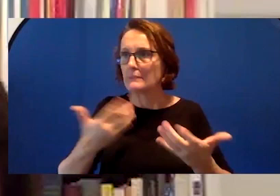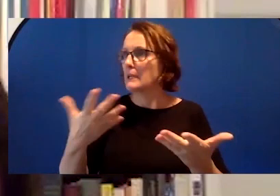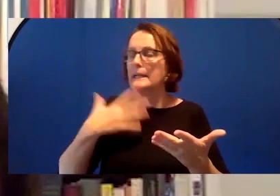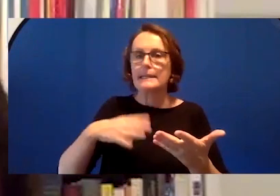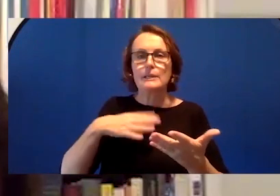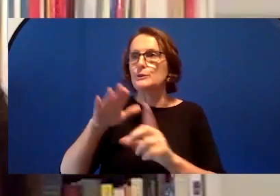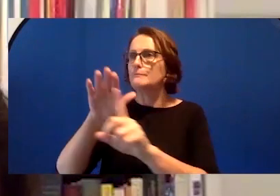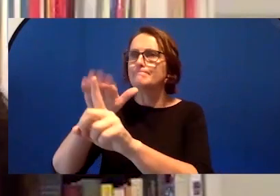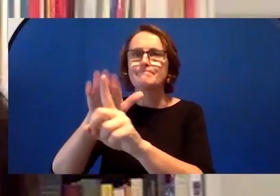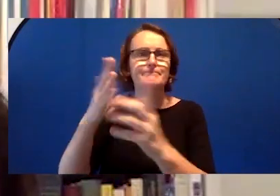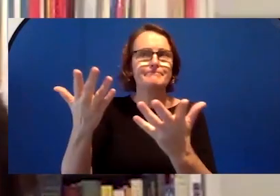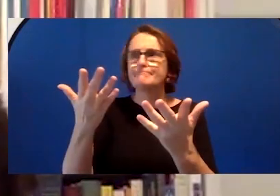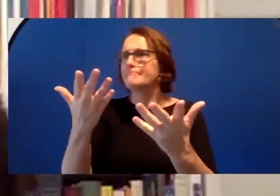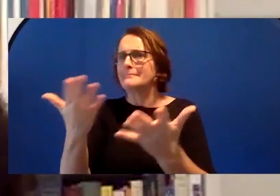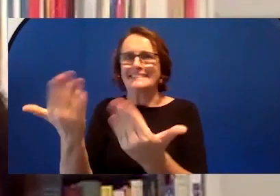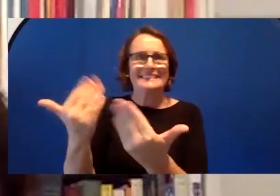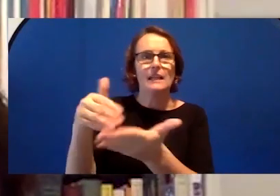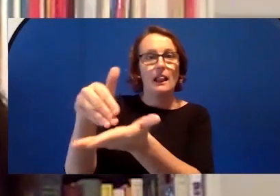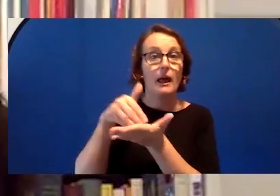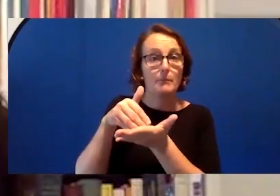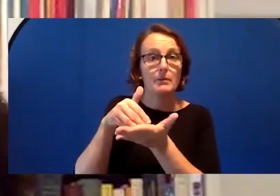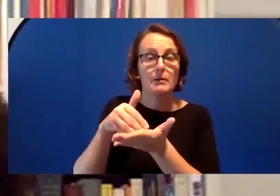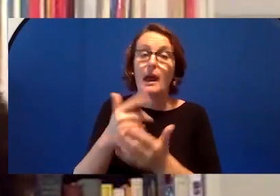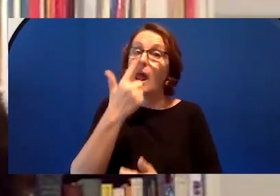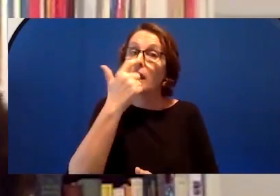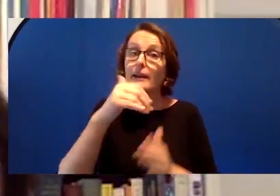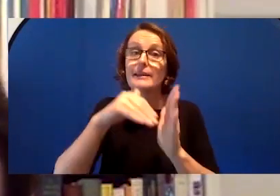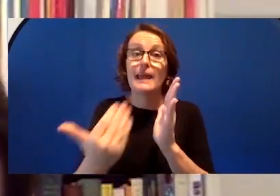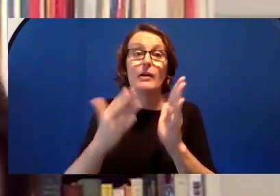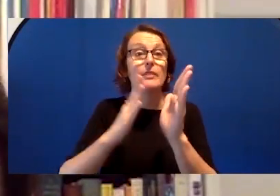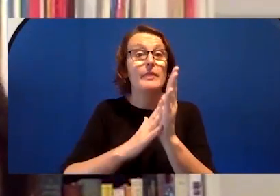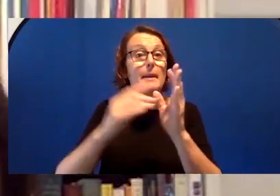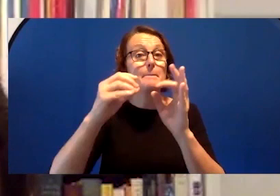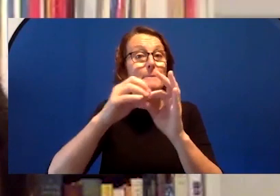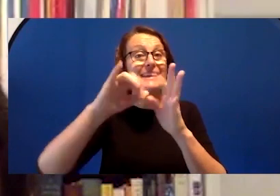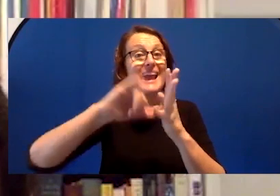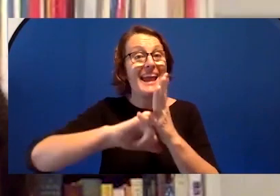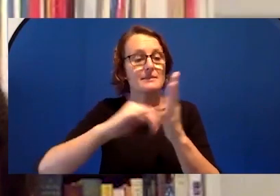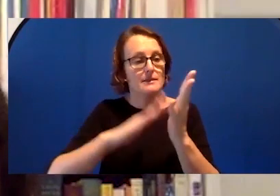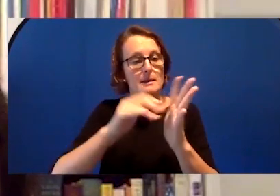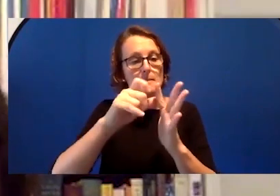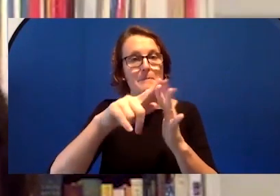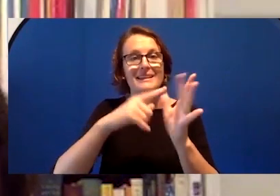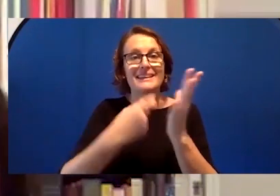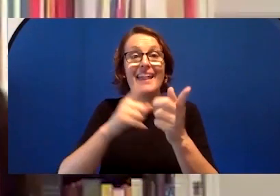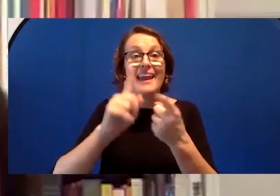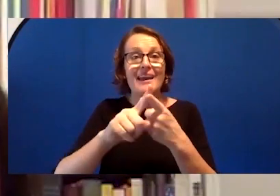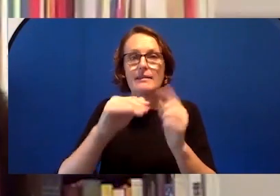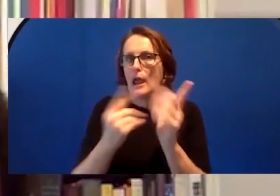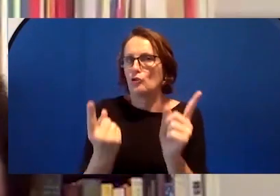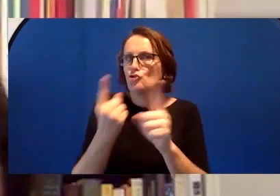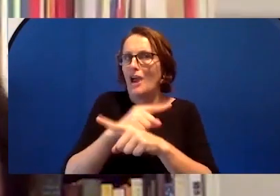the MBS, the Medical Benefits Scheme, that make it possible to access psychological services during this period